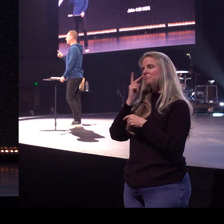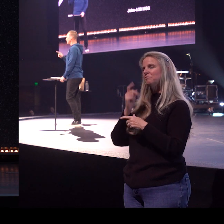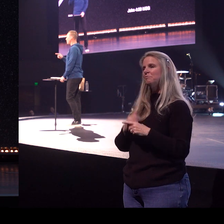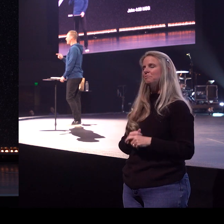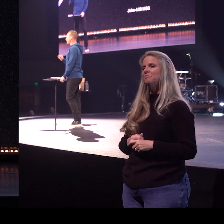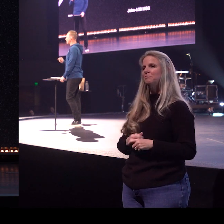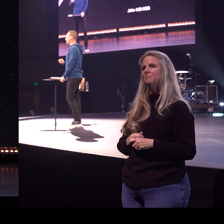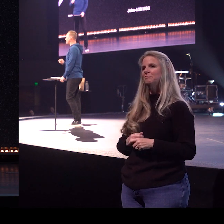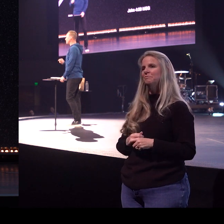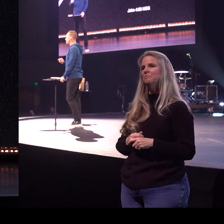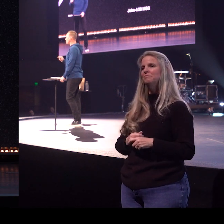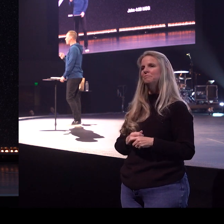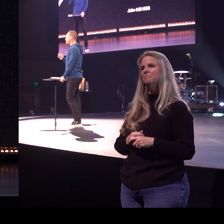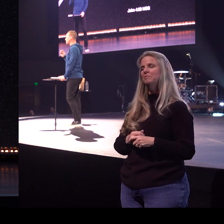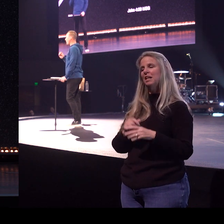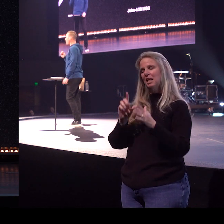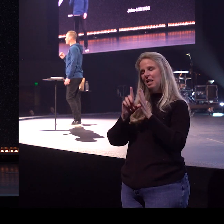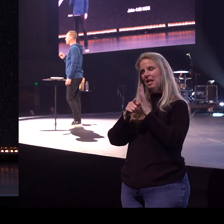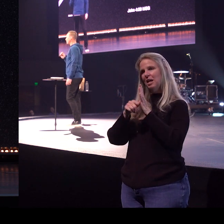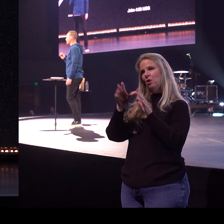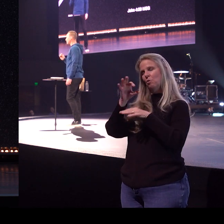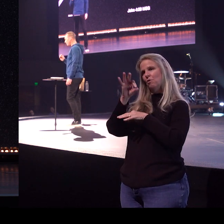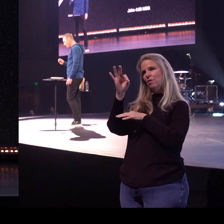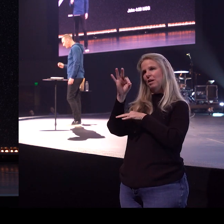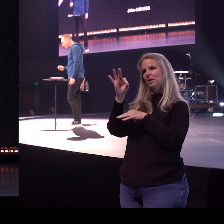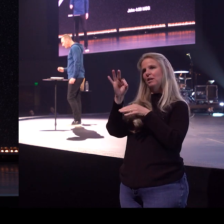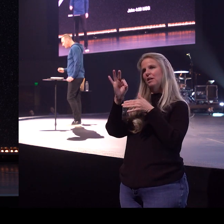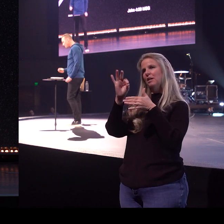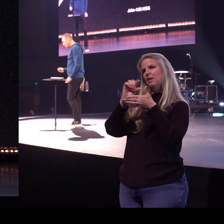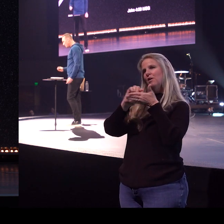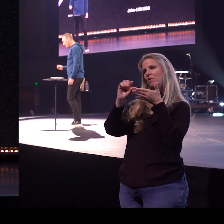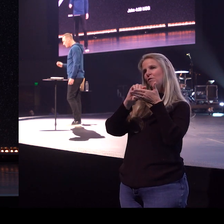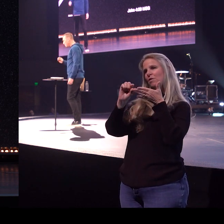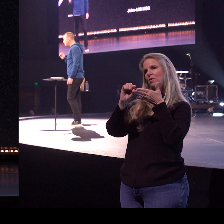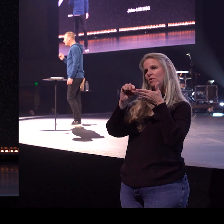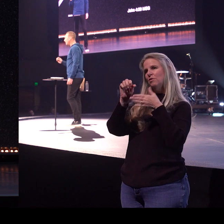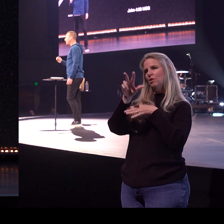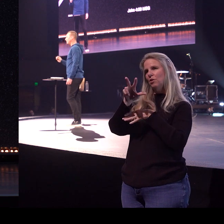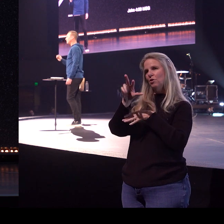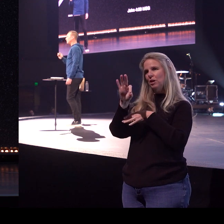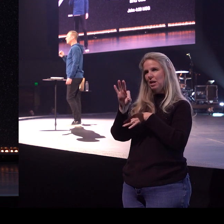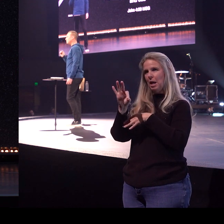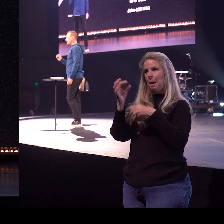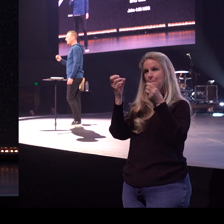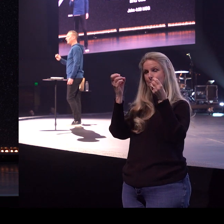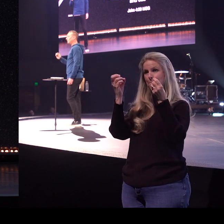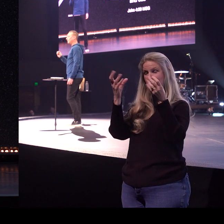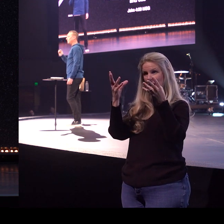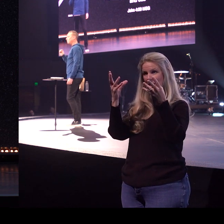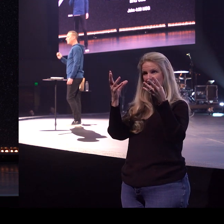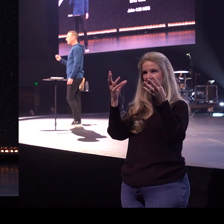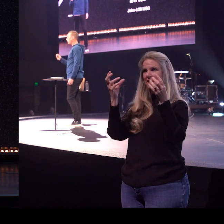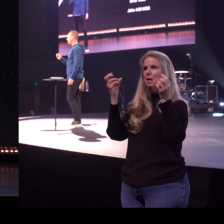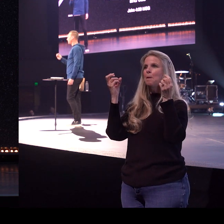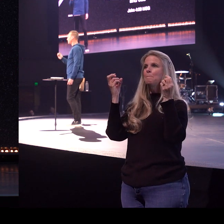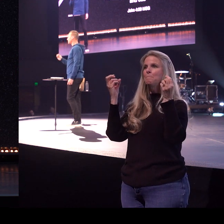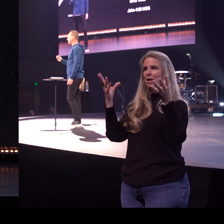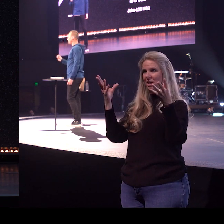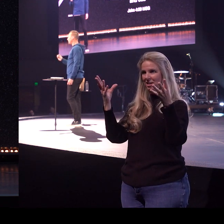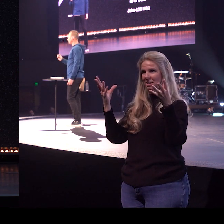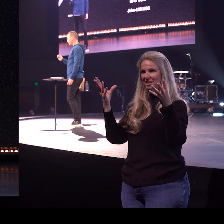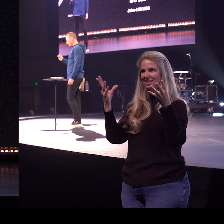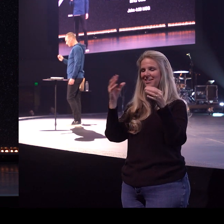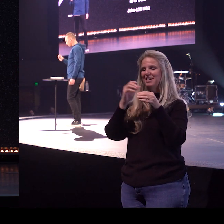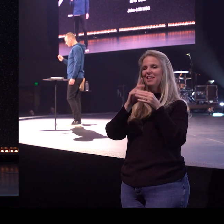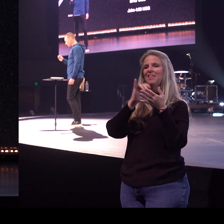We'll find out later why, I think. But watch the power in verse 39. Many, many, many in her